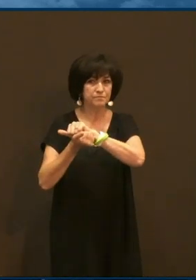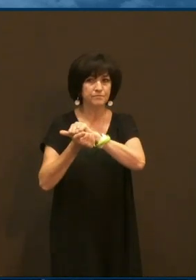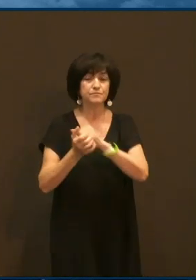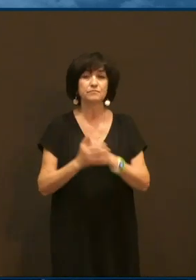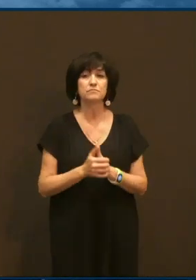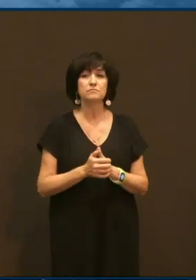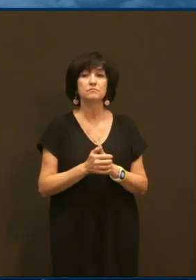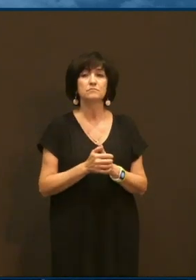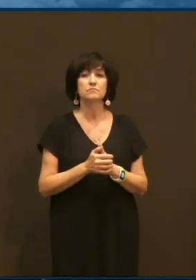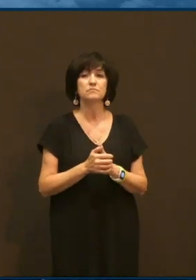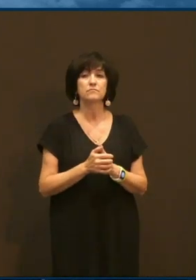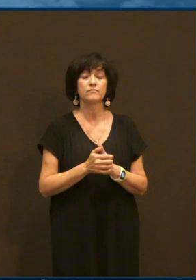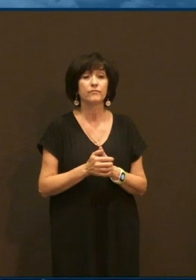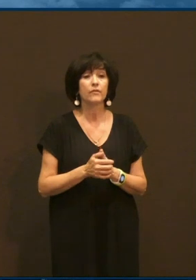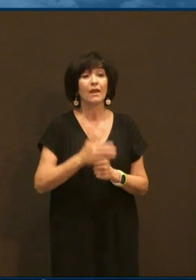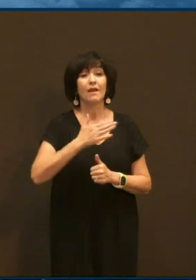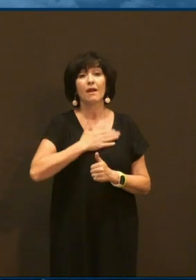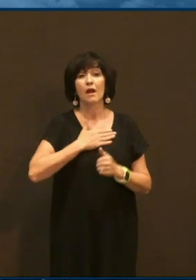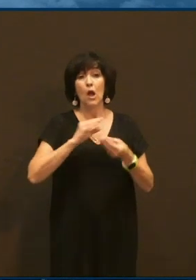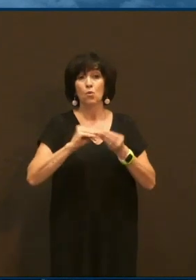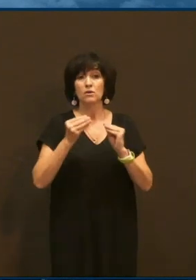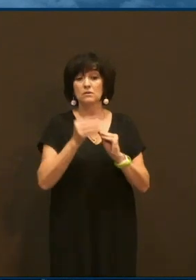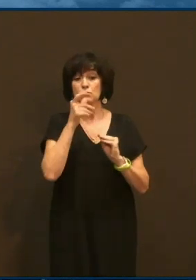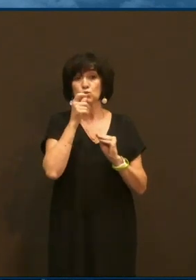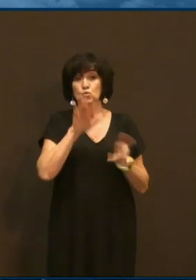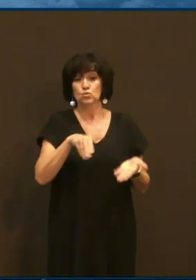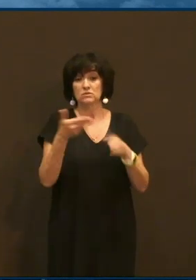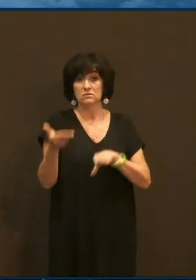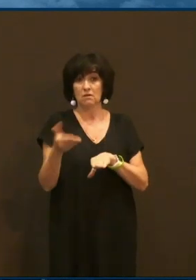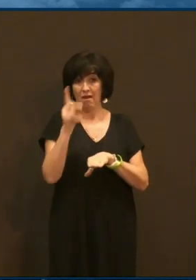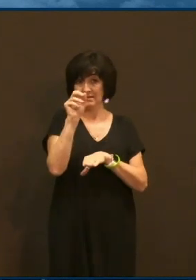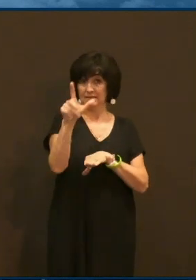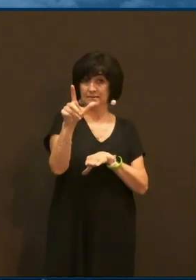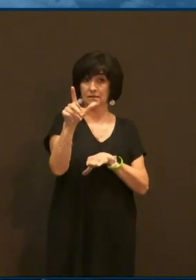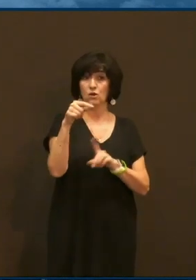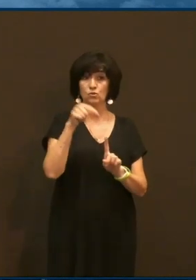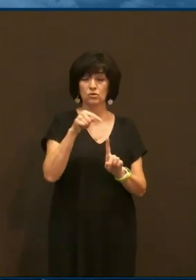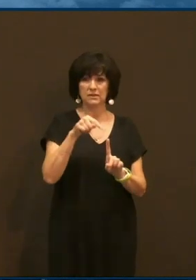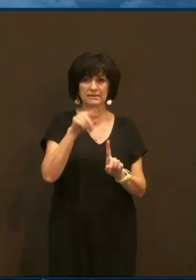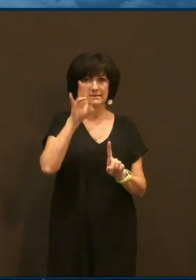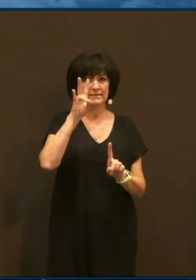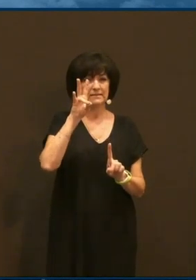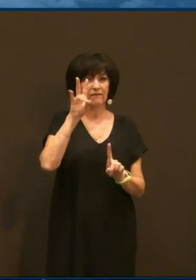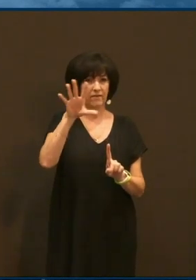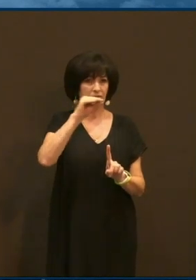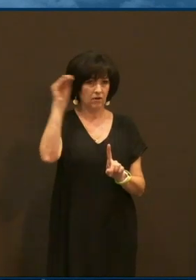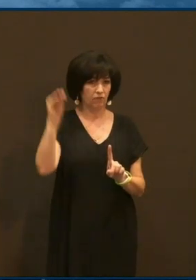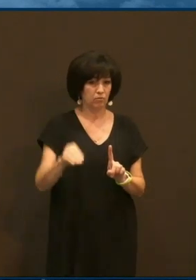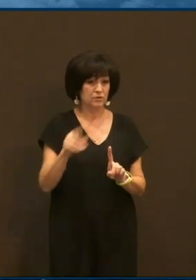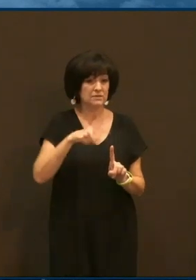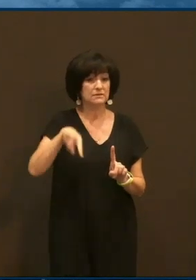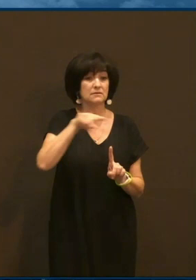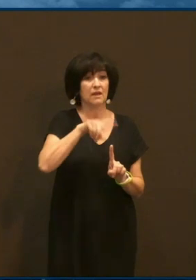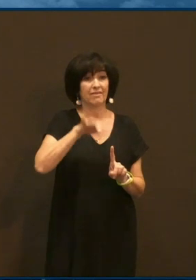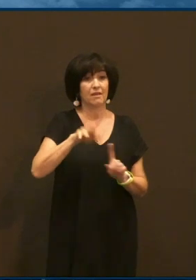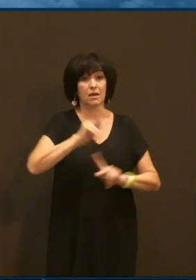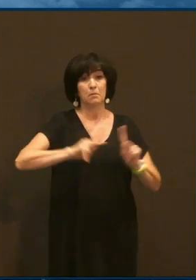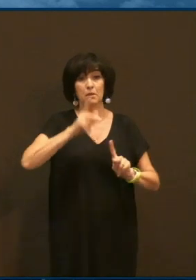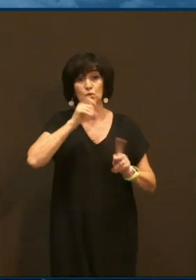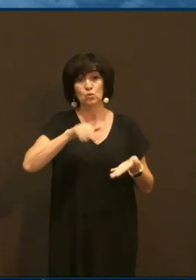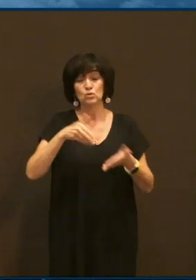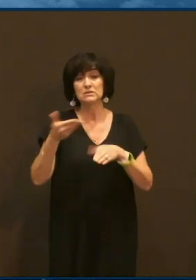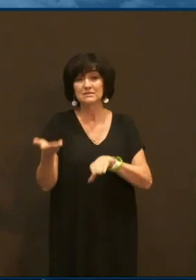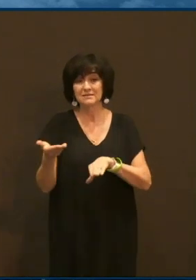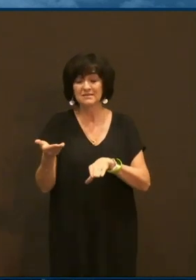decedents died in long-term care facilities. 85% had come from long-term care facilities, but 75% died